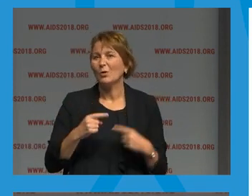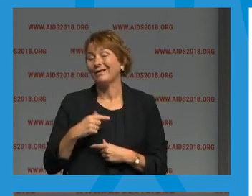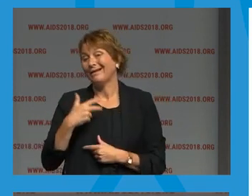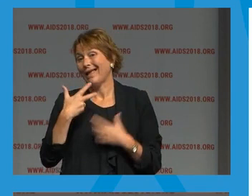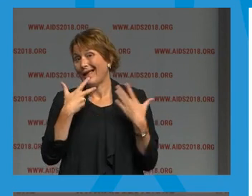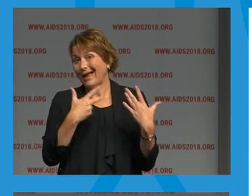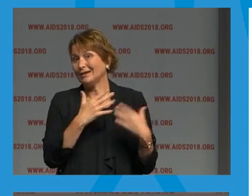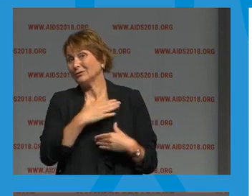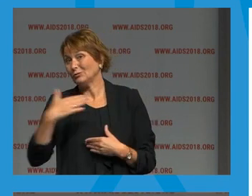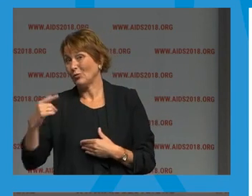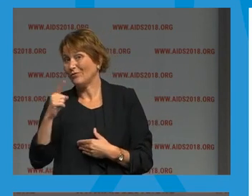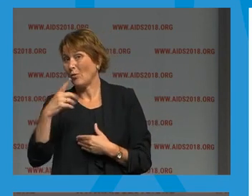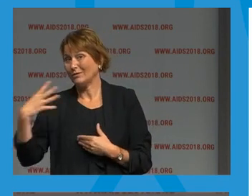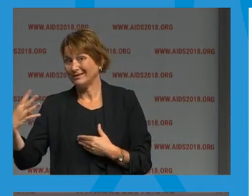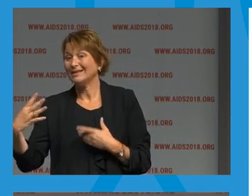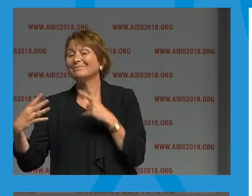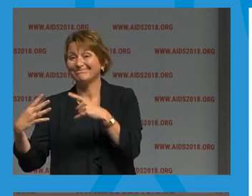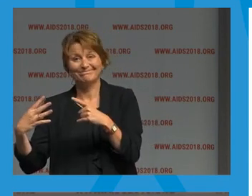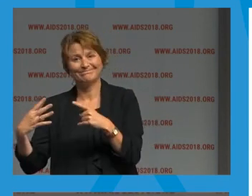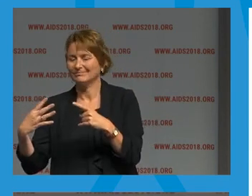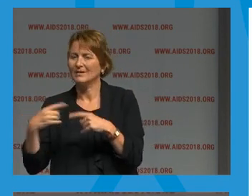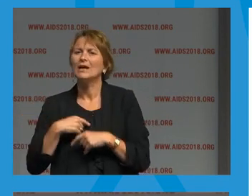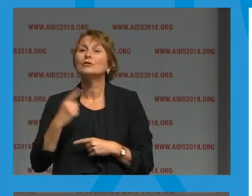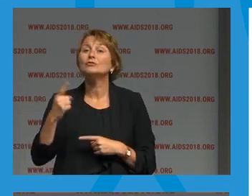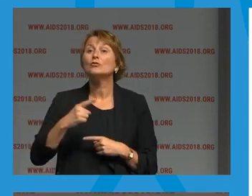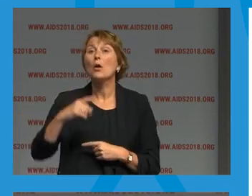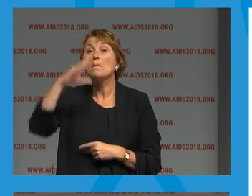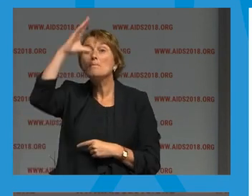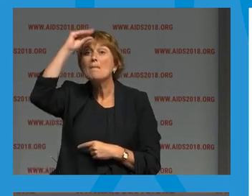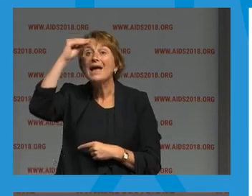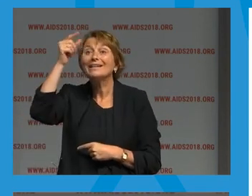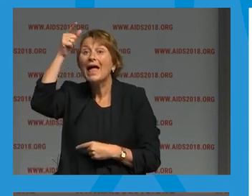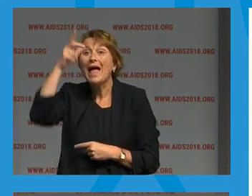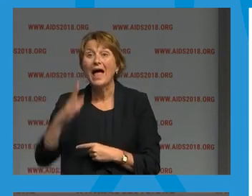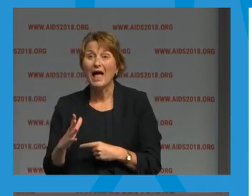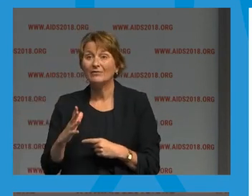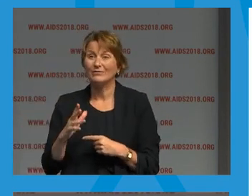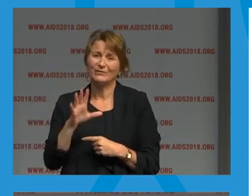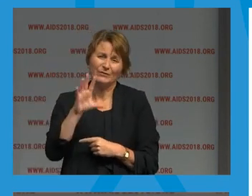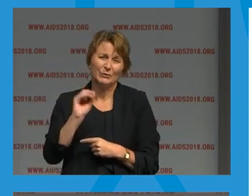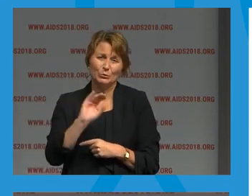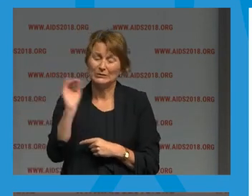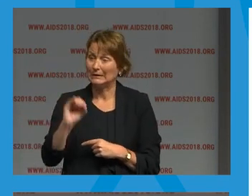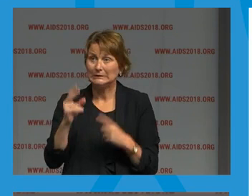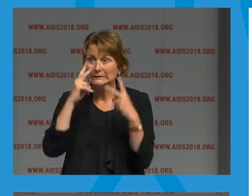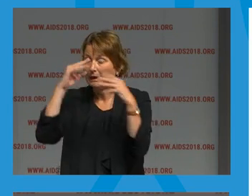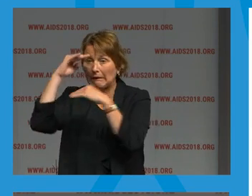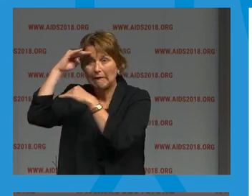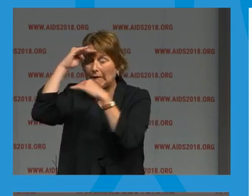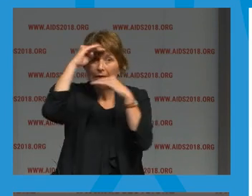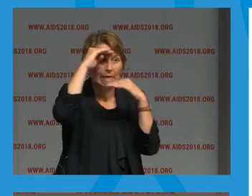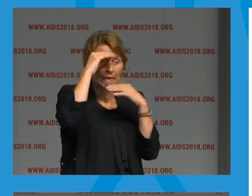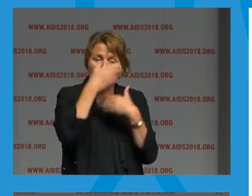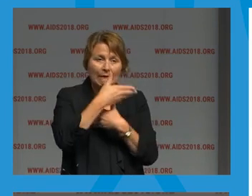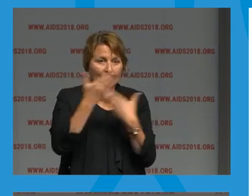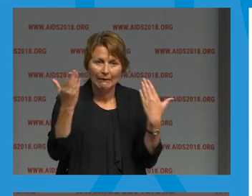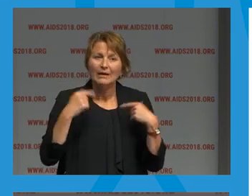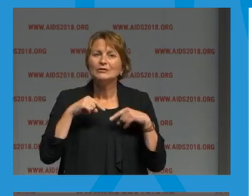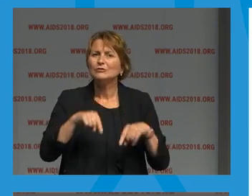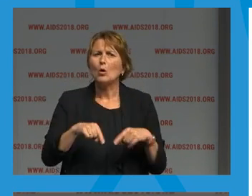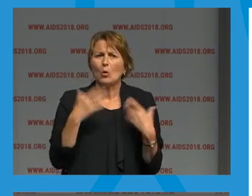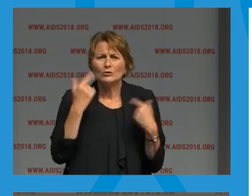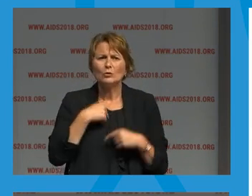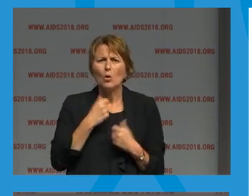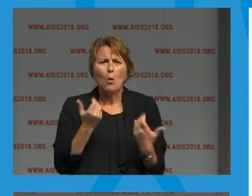14. We're also missing more than half the men. If you're between 15 and 35 in these countries, most of you do not know